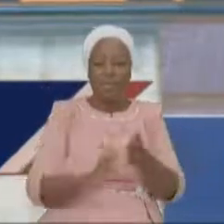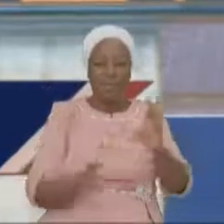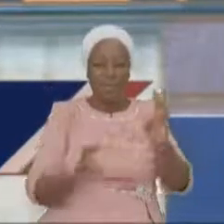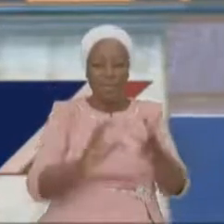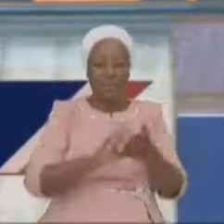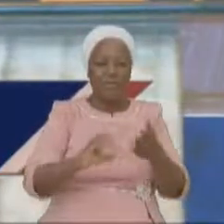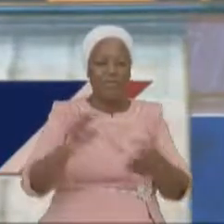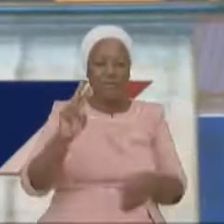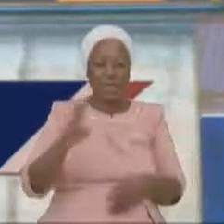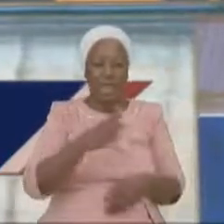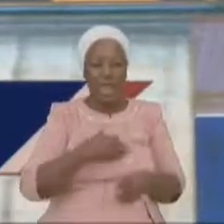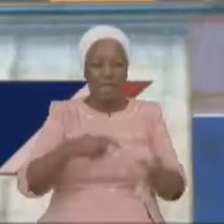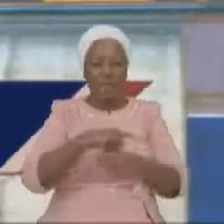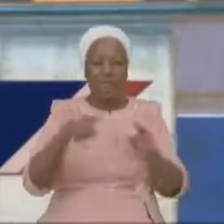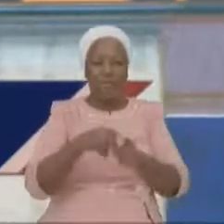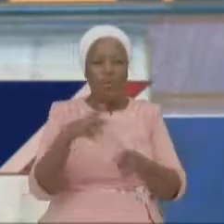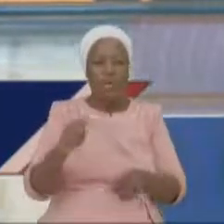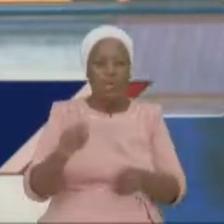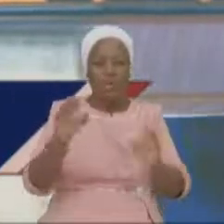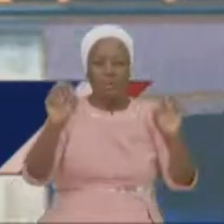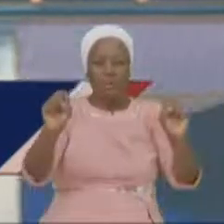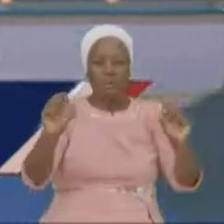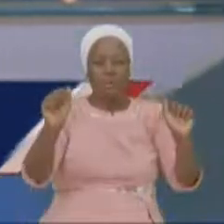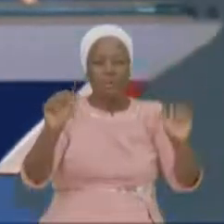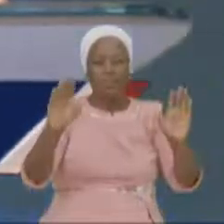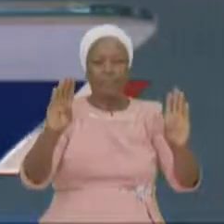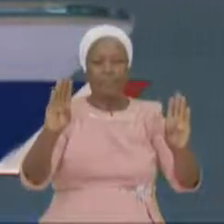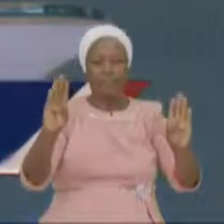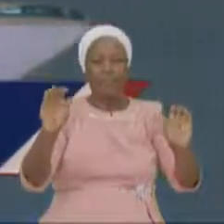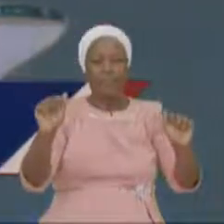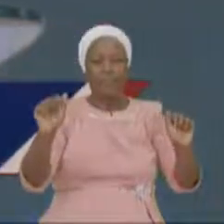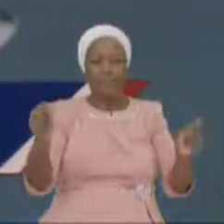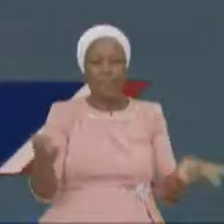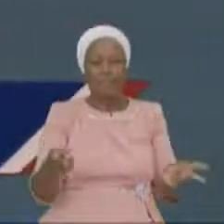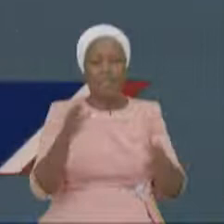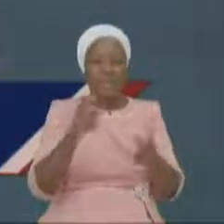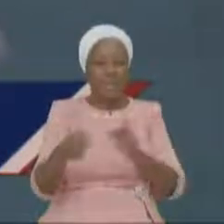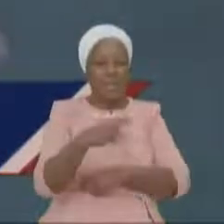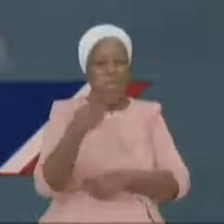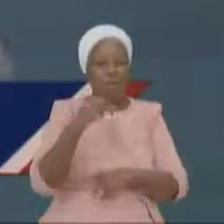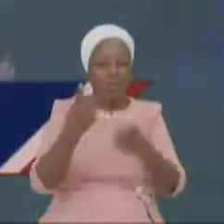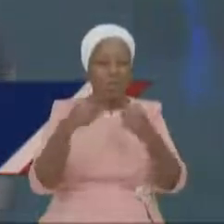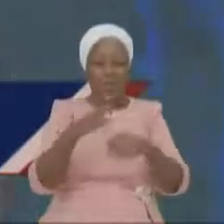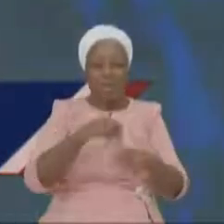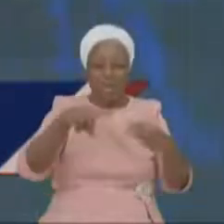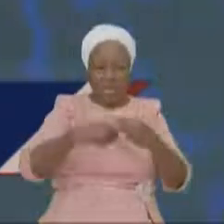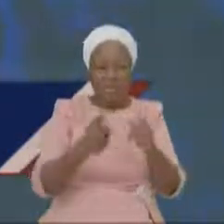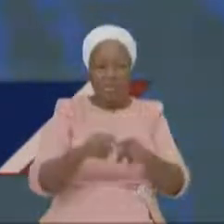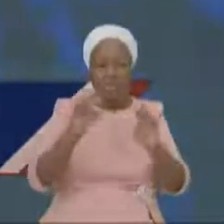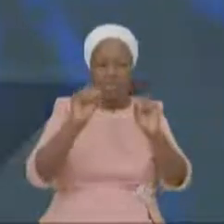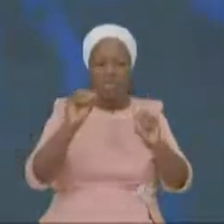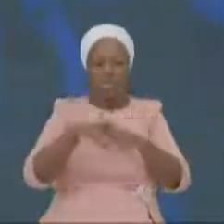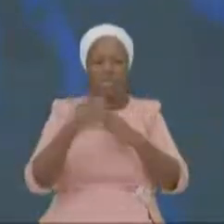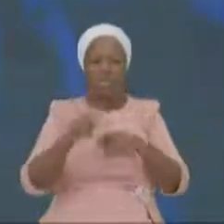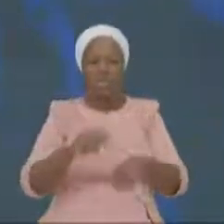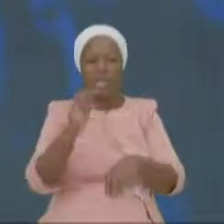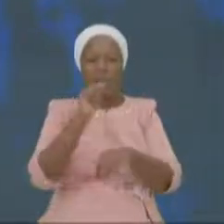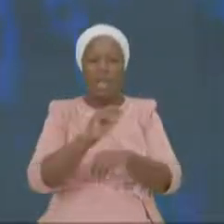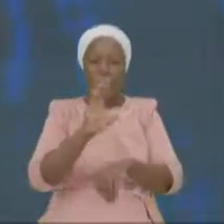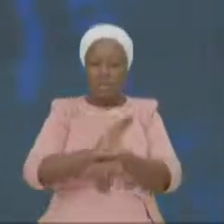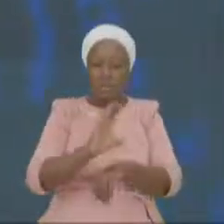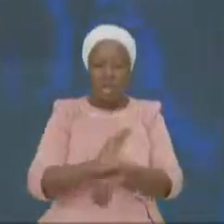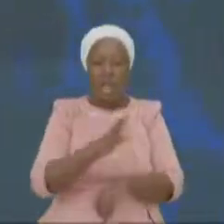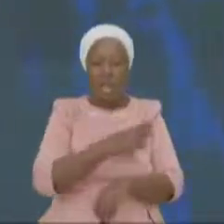And when the Sabbath day was come, he began to teach in the synagogue,